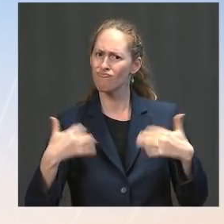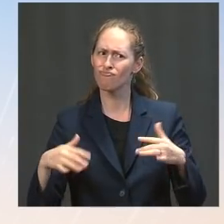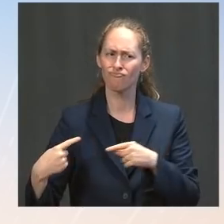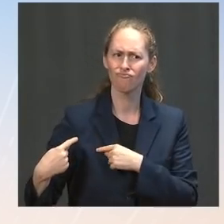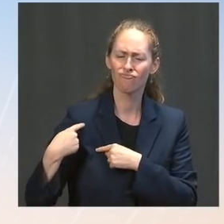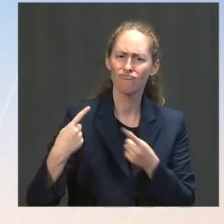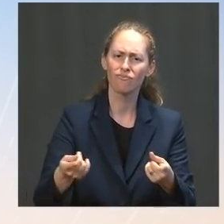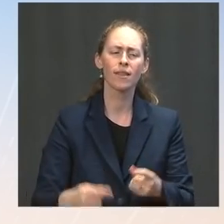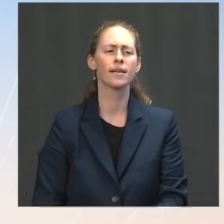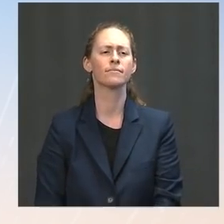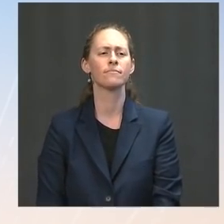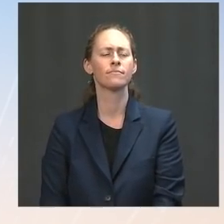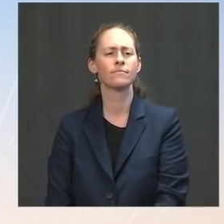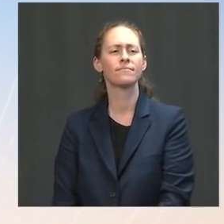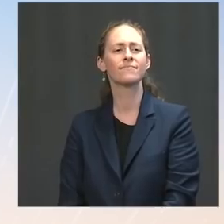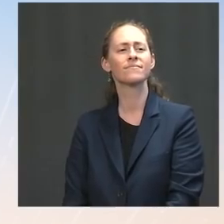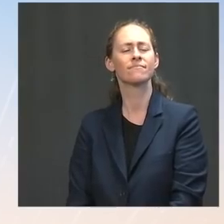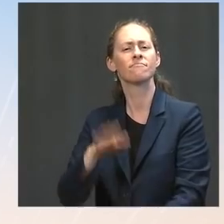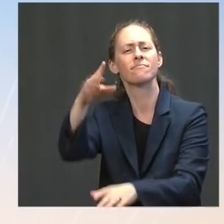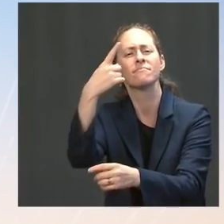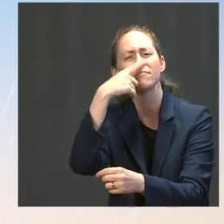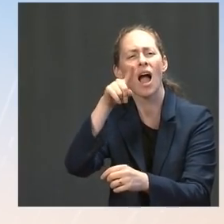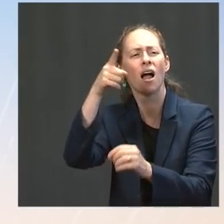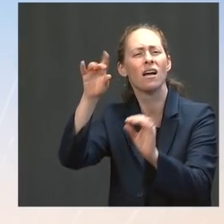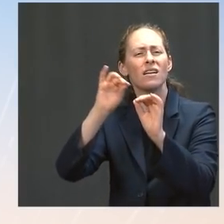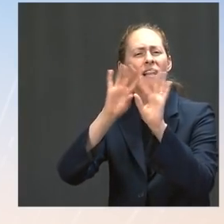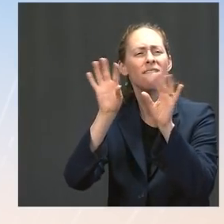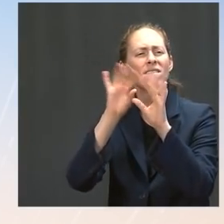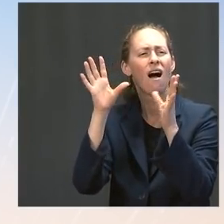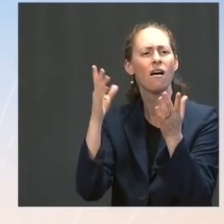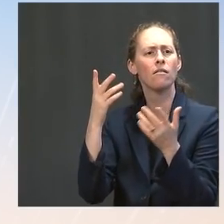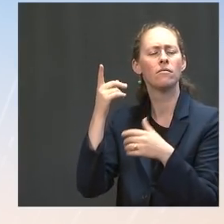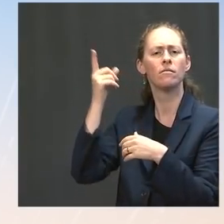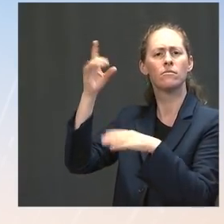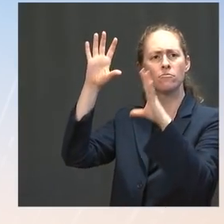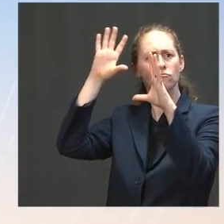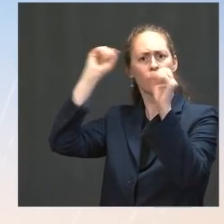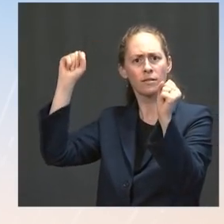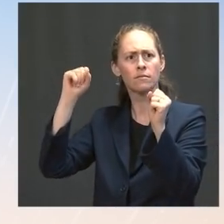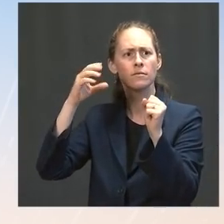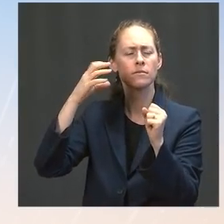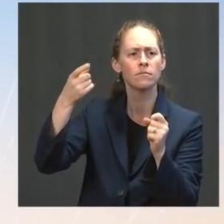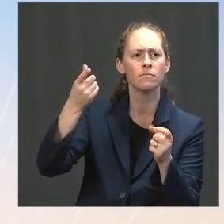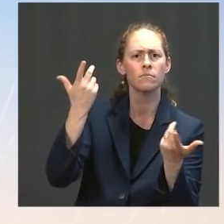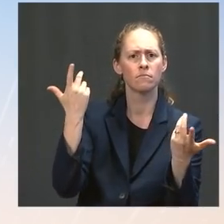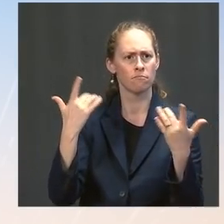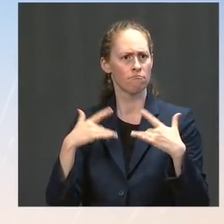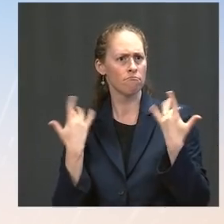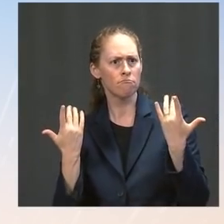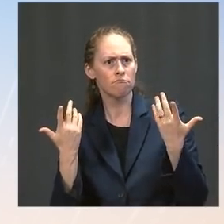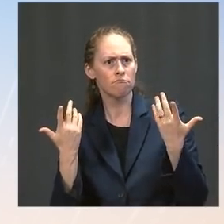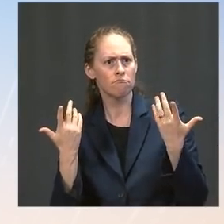Okay, sorry again for the brief delay. I know you were all interested in what our Secretary of State had to say. Just to note, and I know all of you